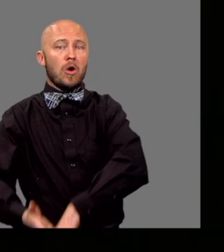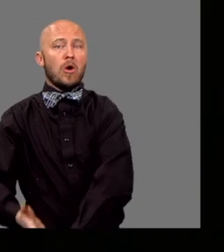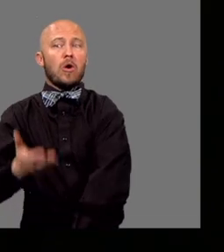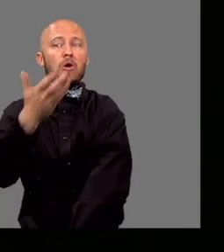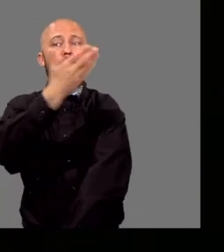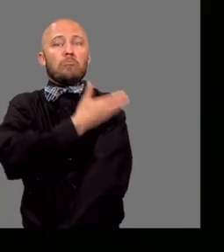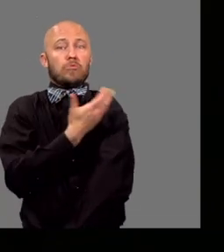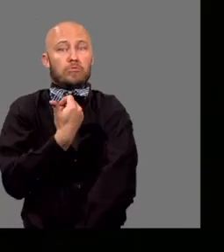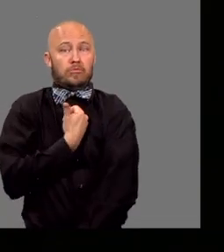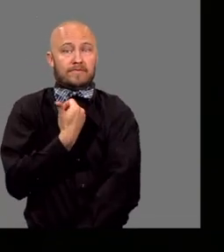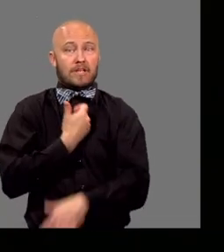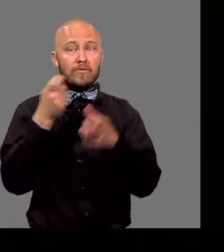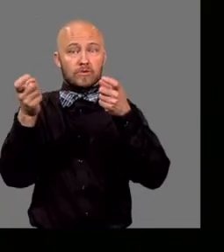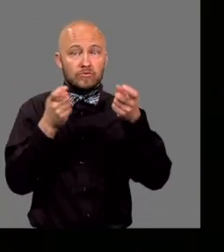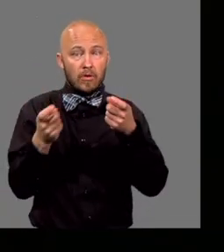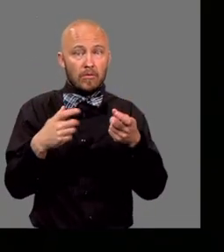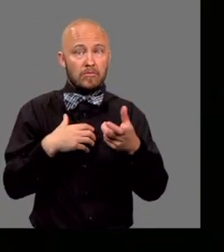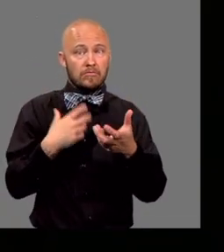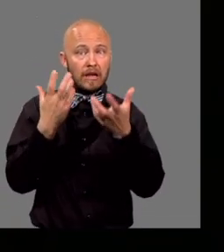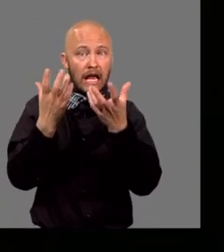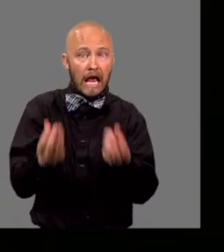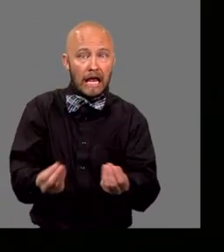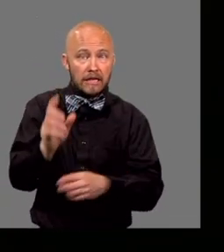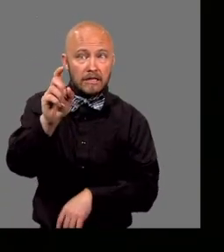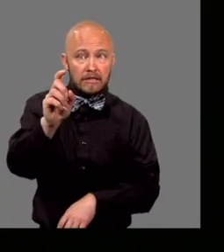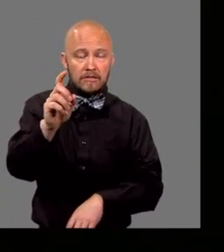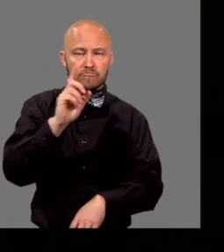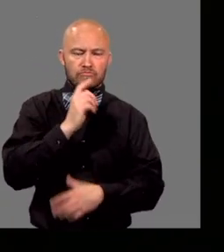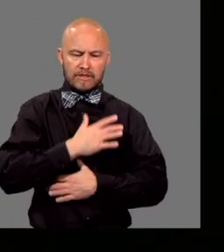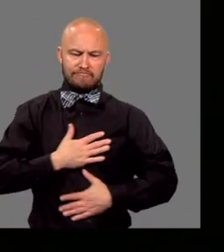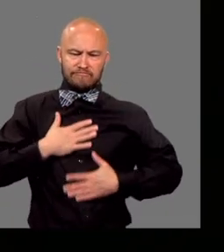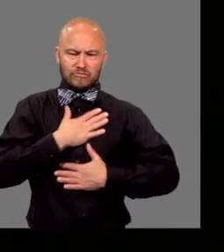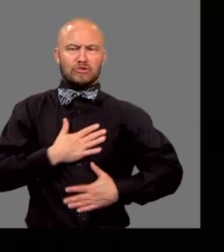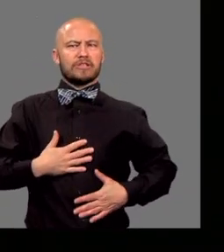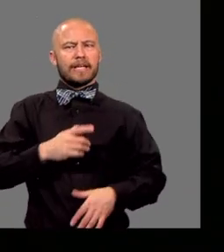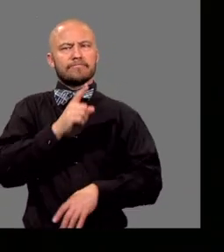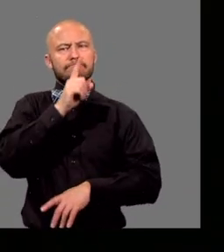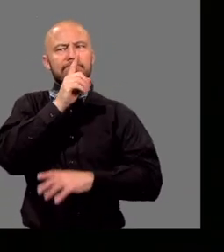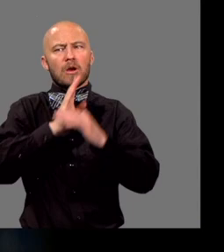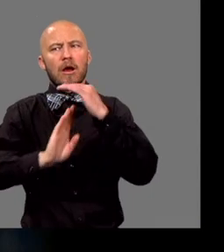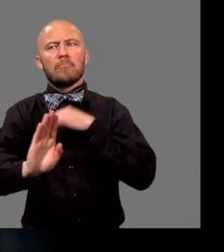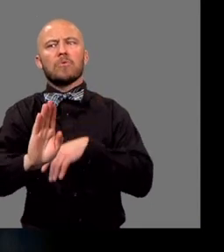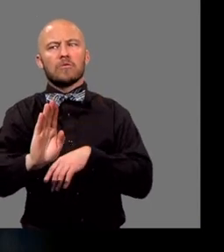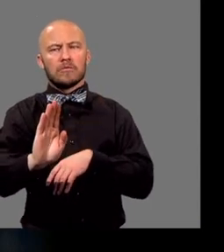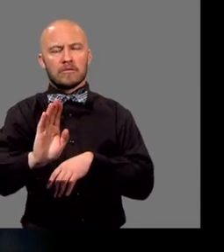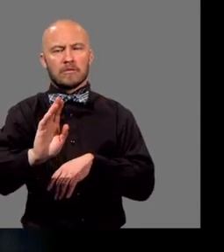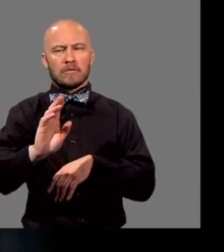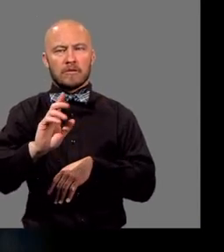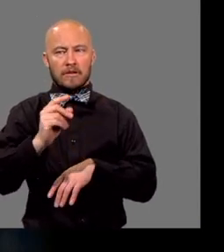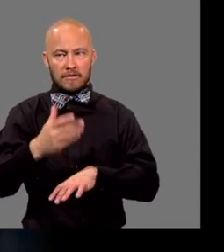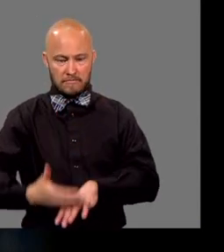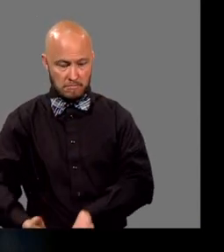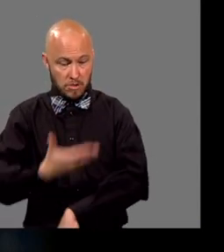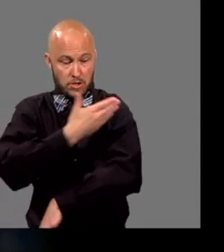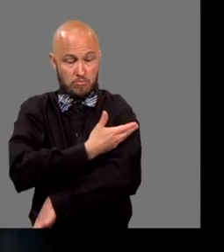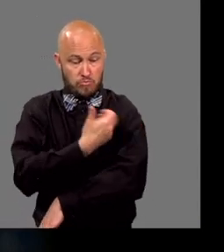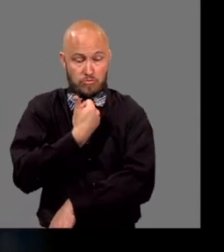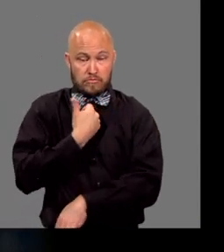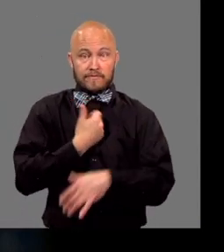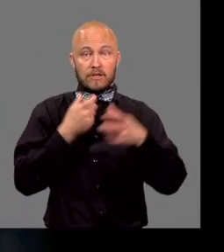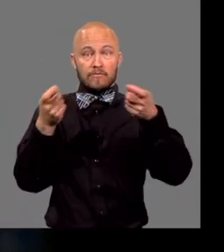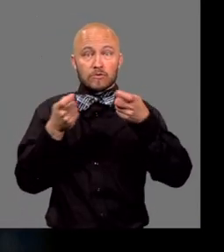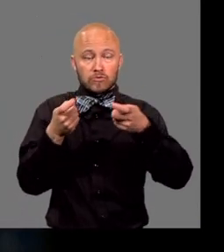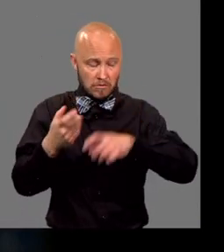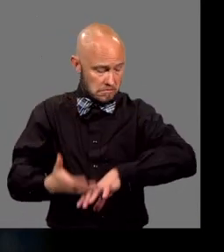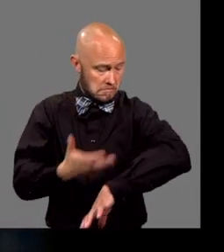about improved self-control and kindness? Appreciating goodness and humility. How about improved